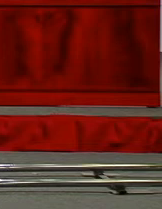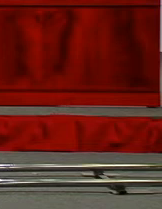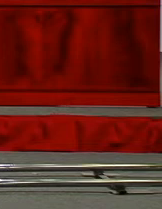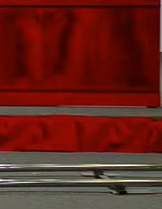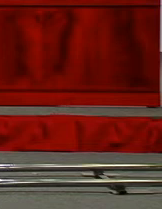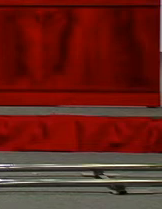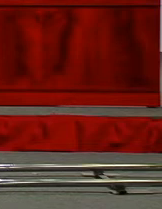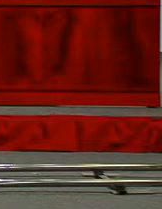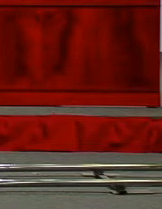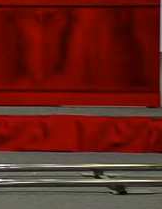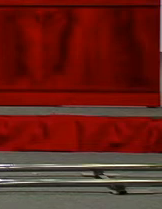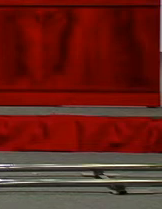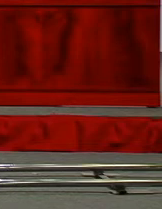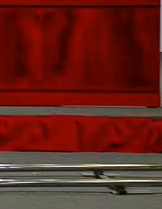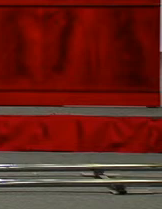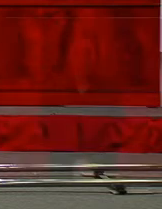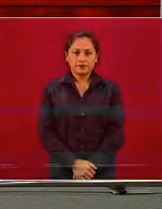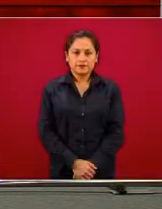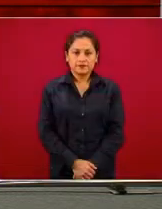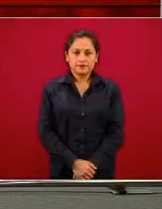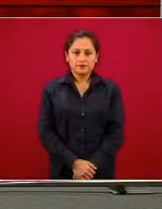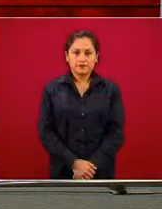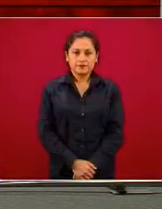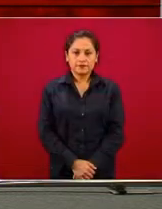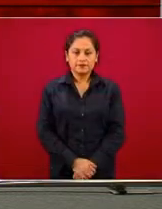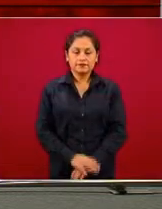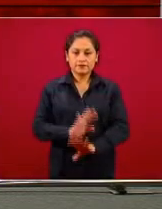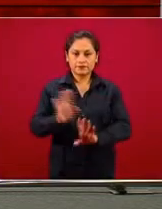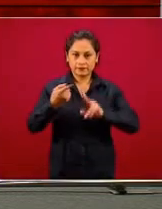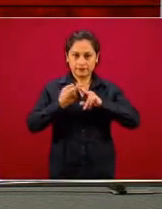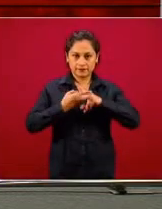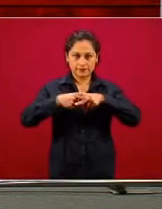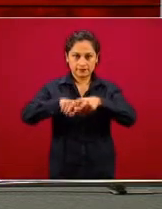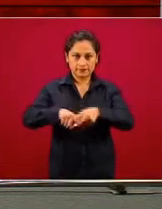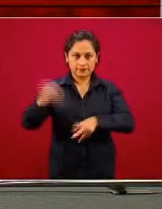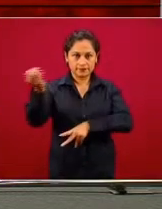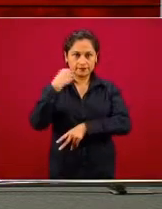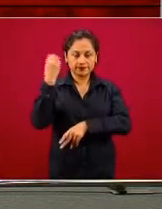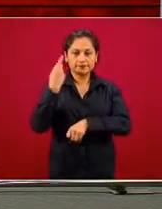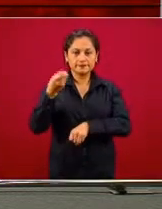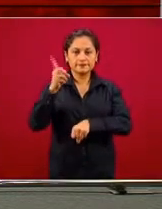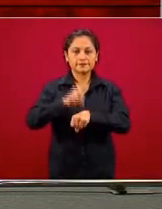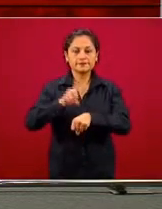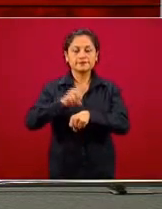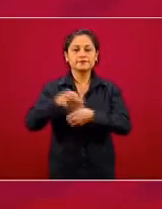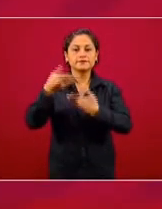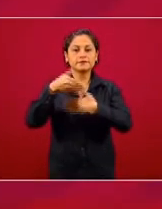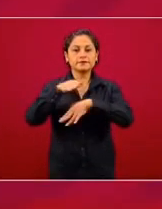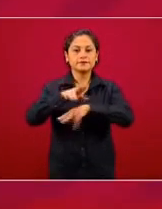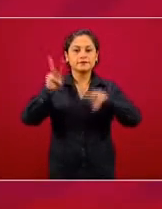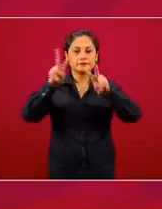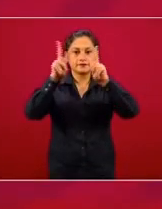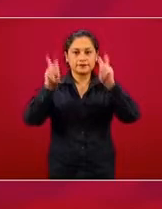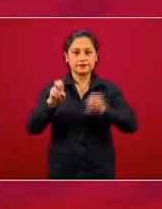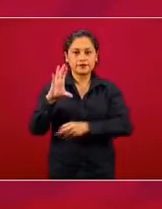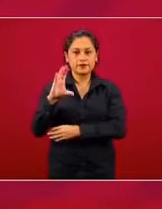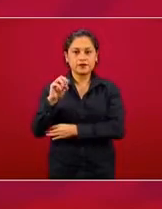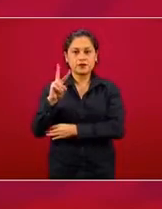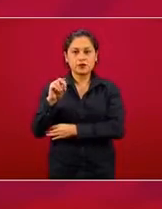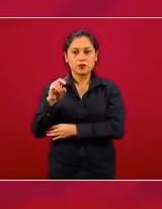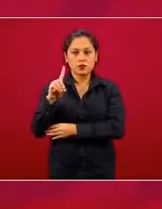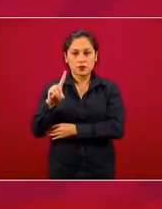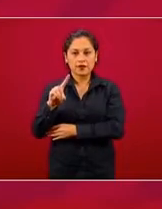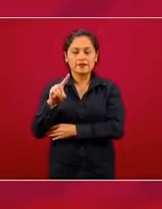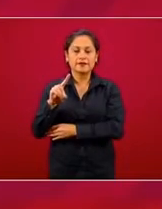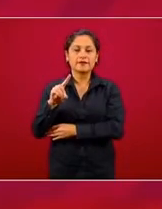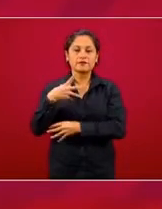National Palace in Mexico City, and we're going to start our daily press conference on the COVID